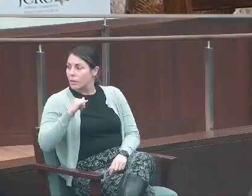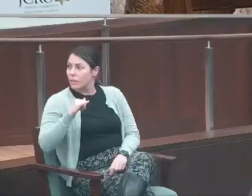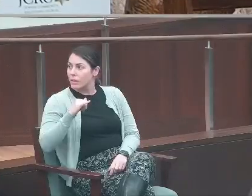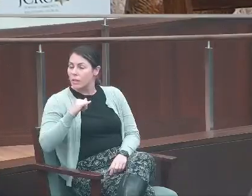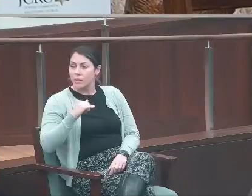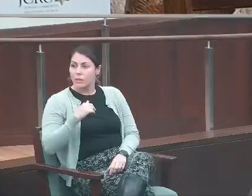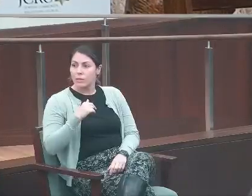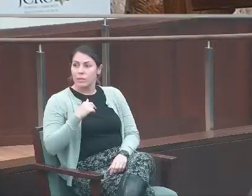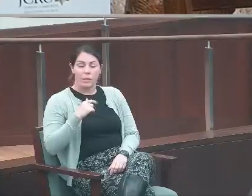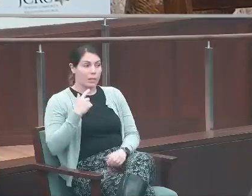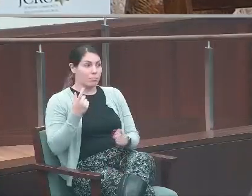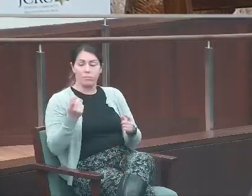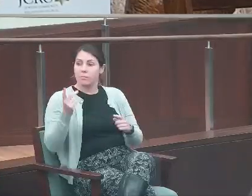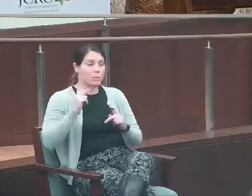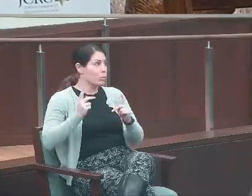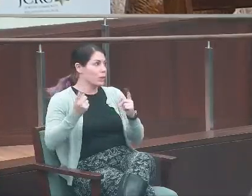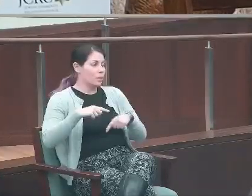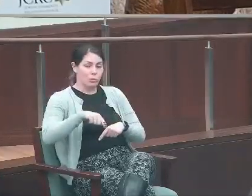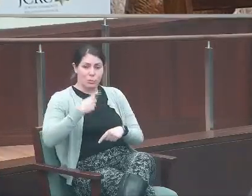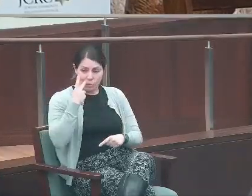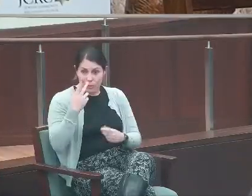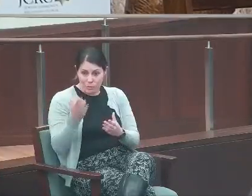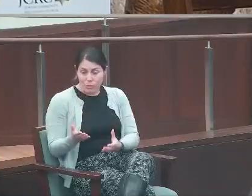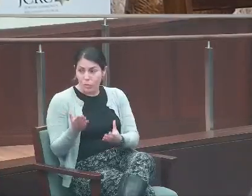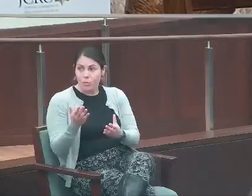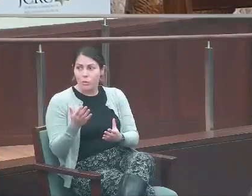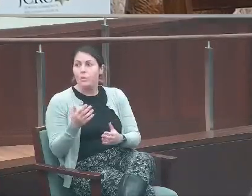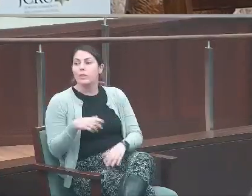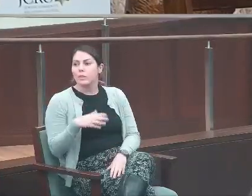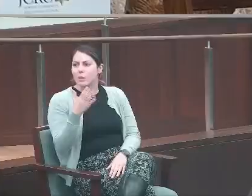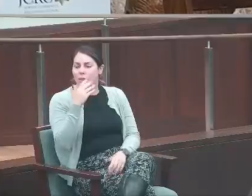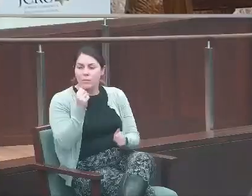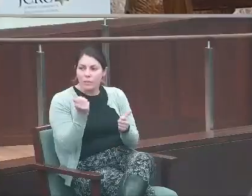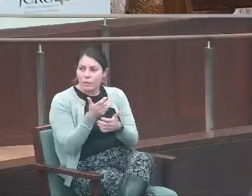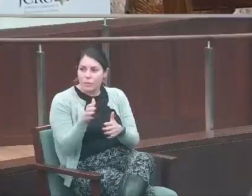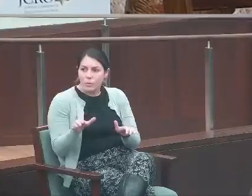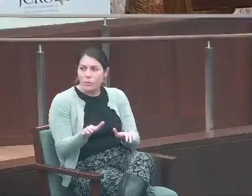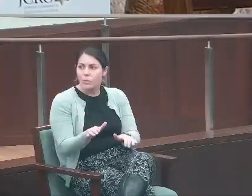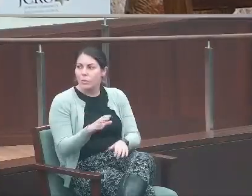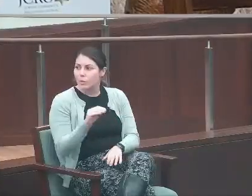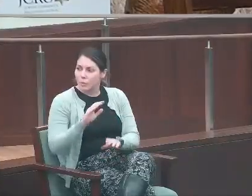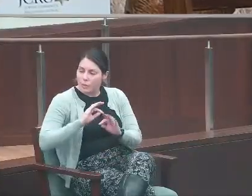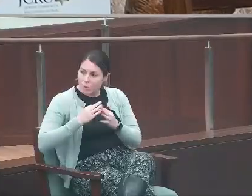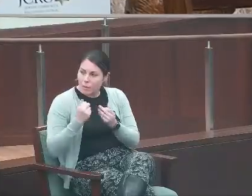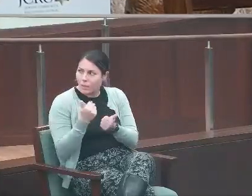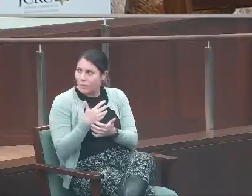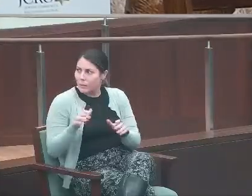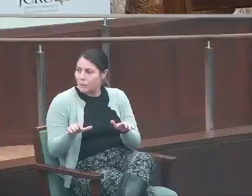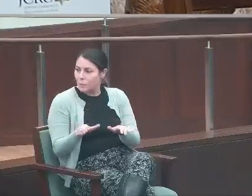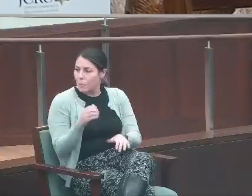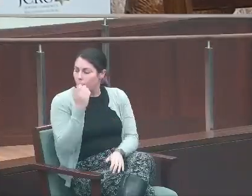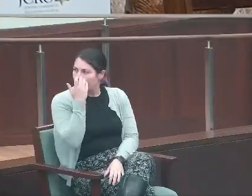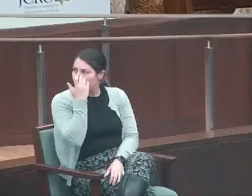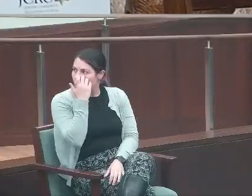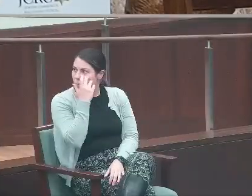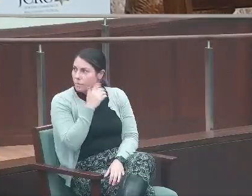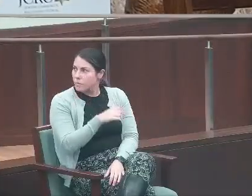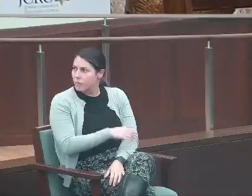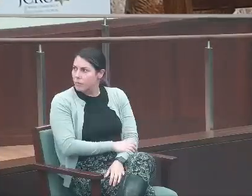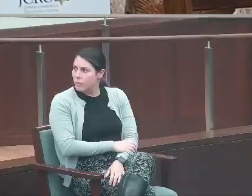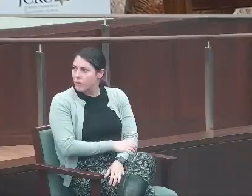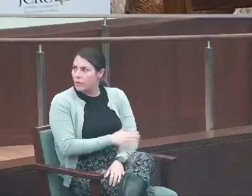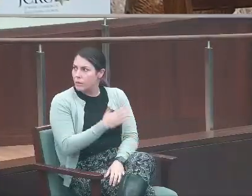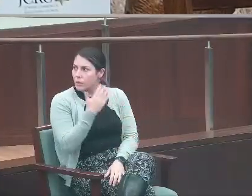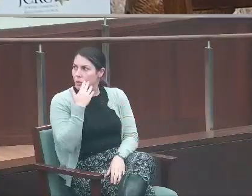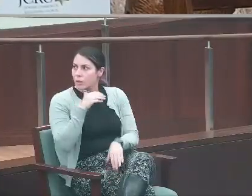wonderful. This is a tough world right now, so thank you for all you do, and to your family. Best wishes. And good evening and